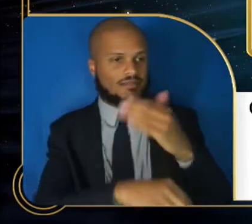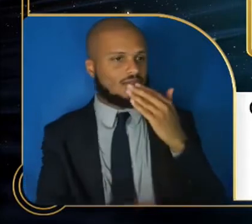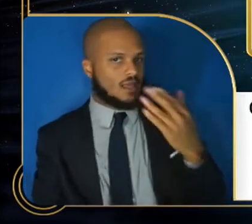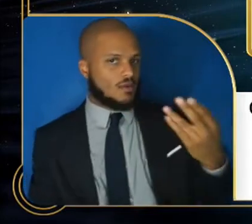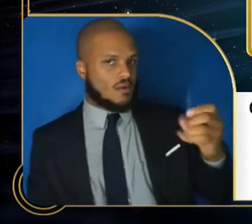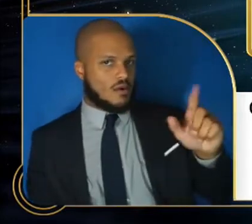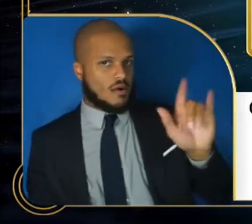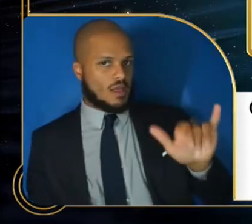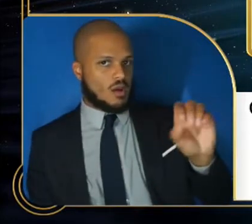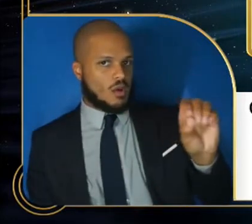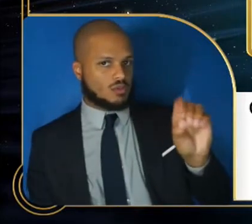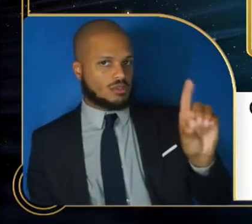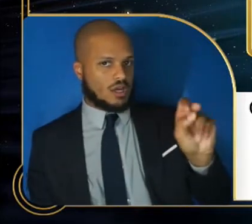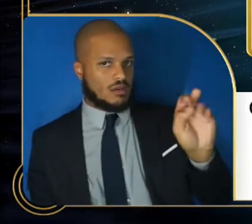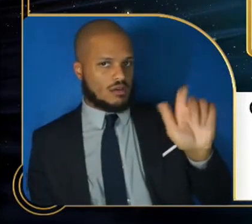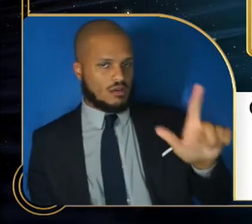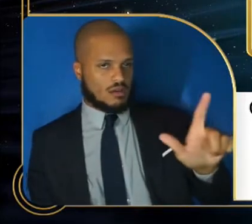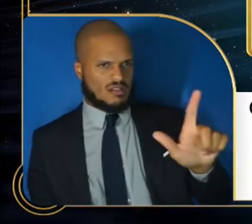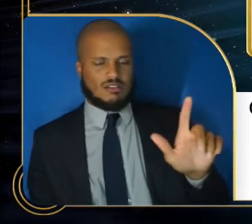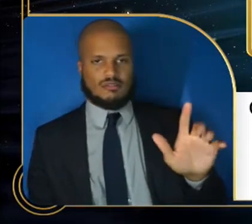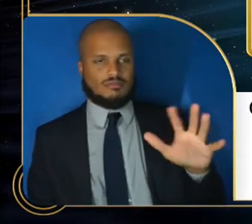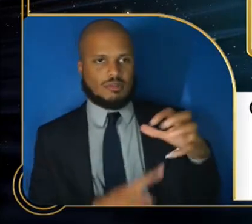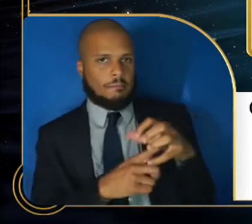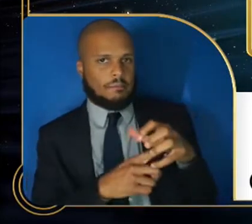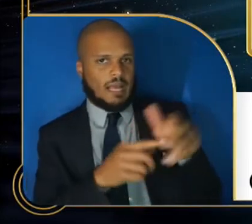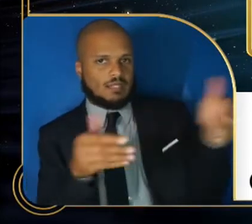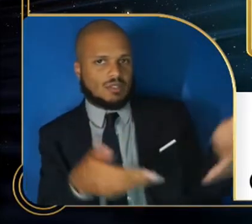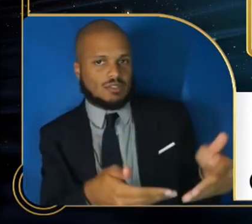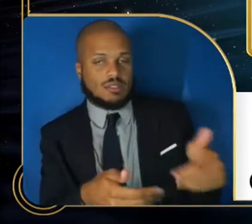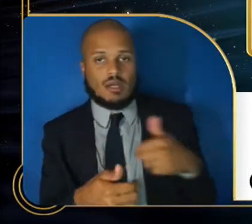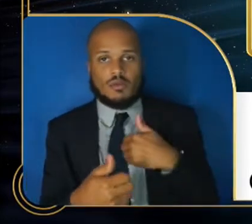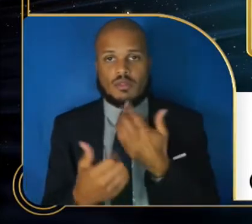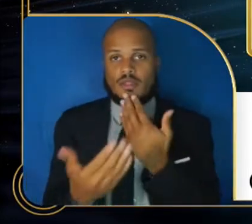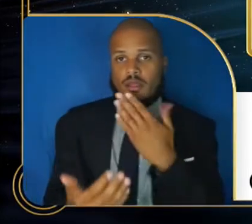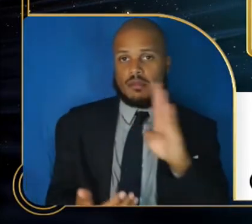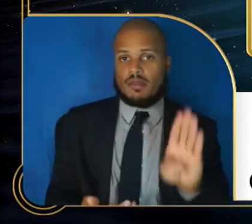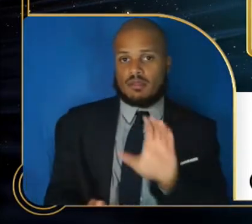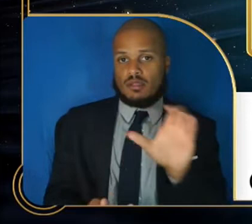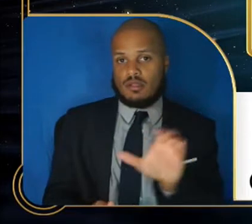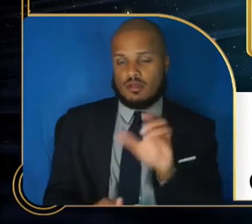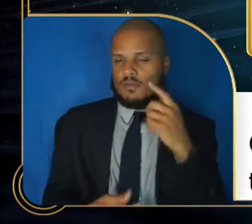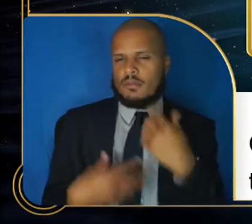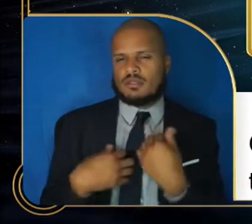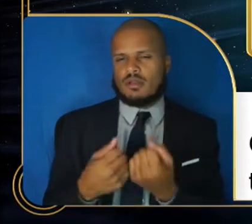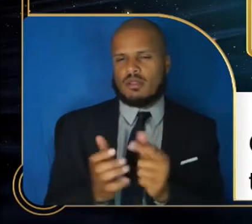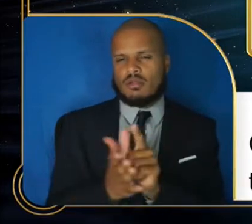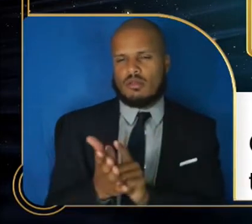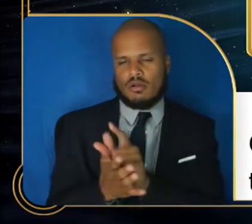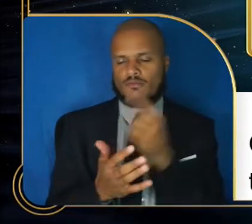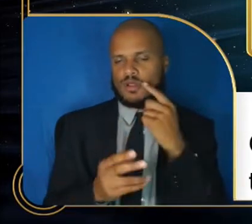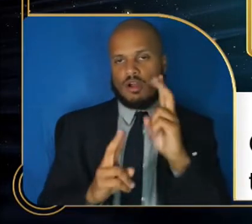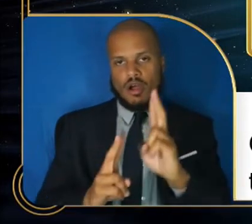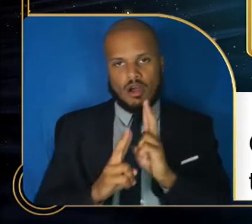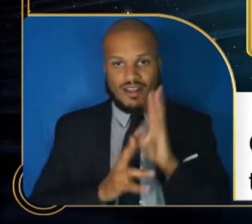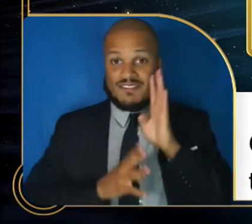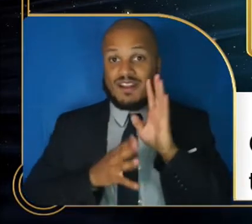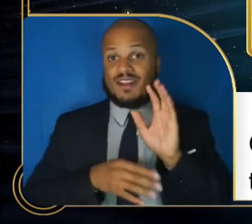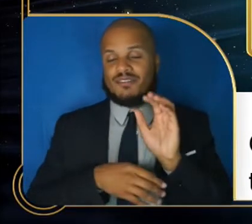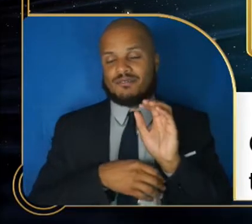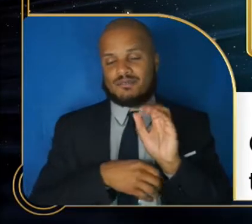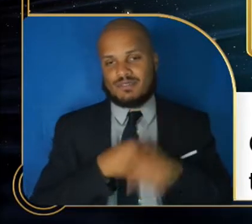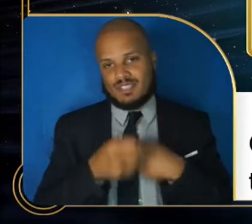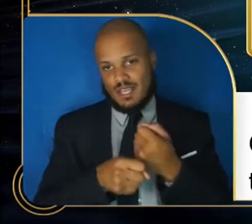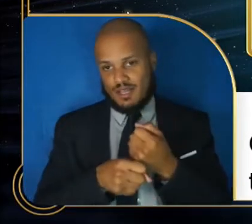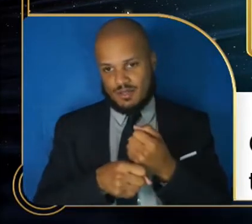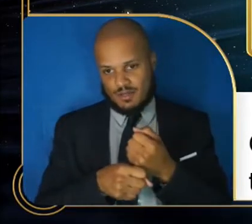that incredible introduction. I want to thank Bazelon Center for Mental Health and Law for this honor as Innovator of the Year, receiving